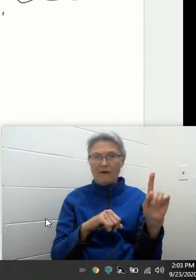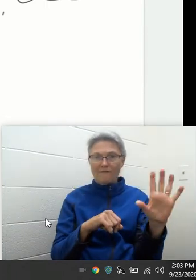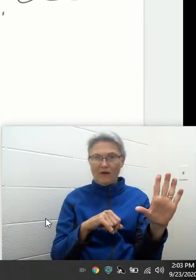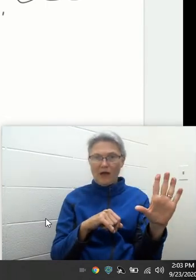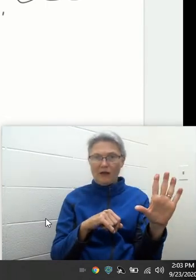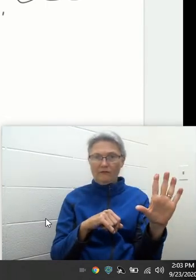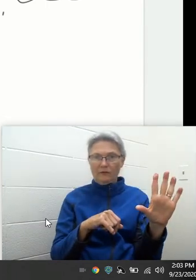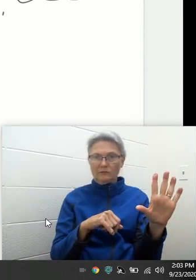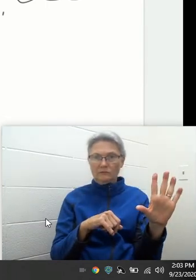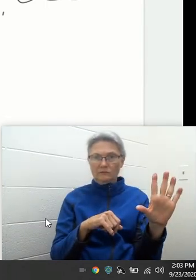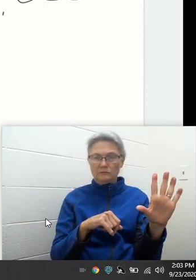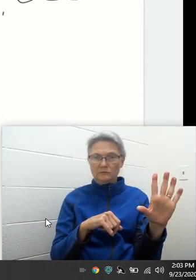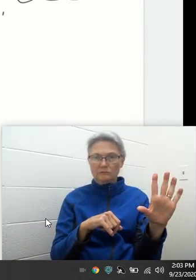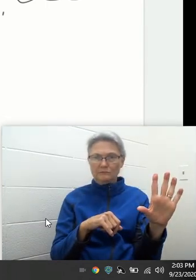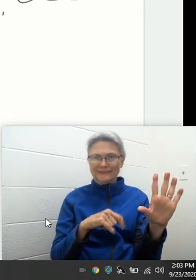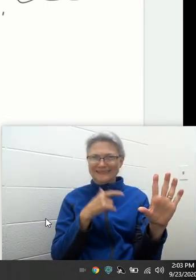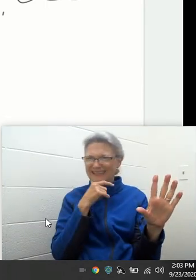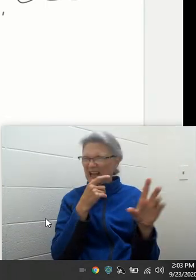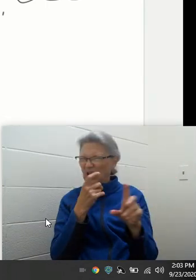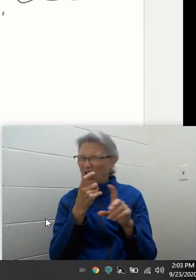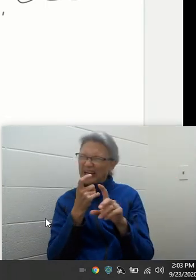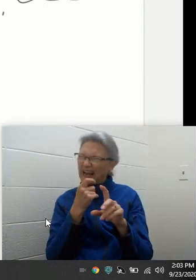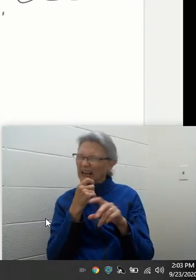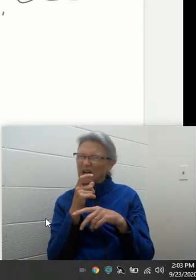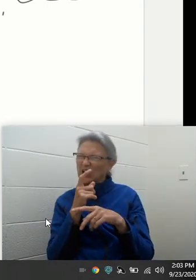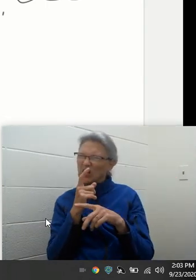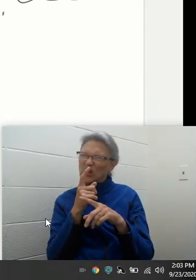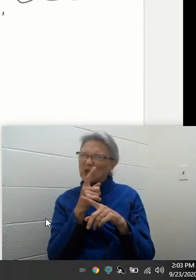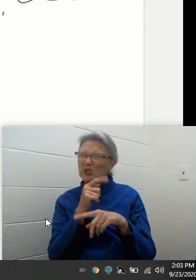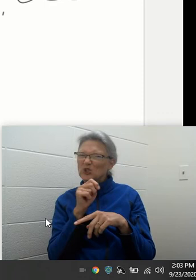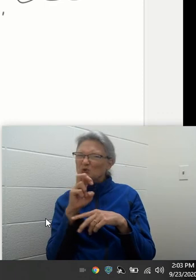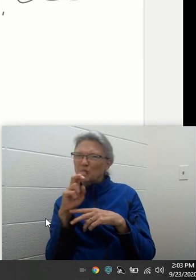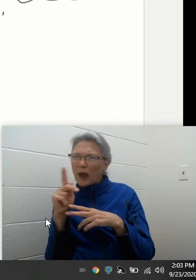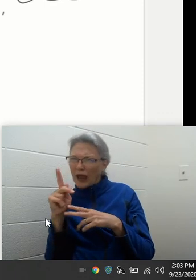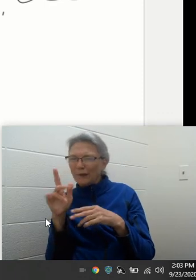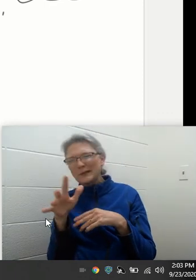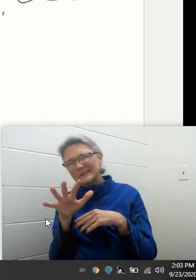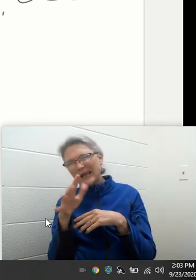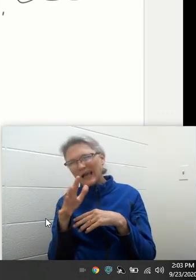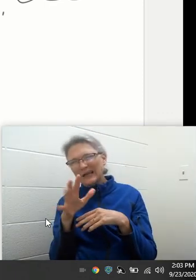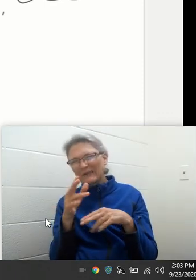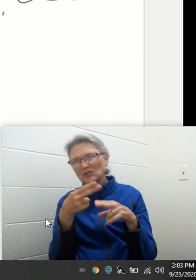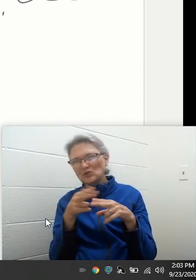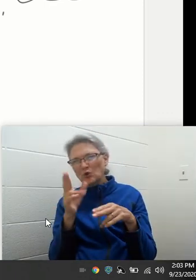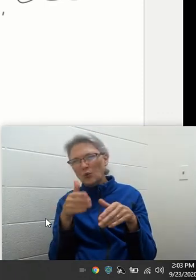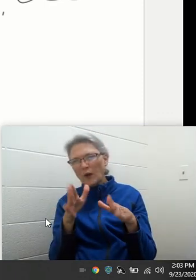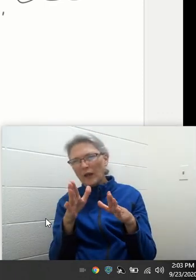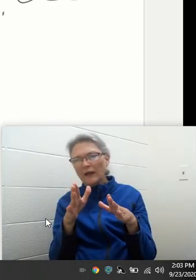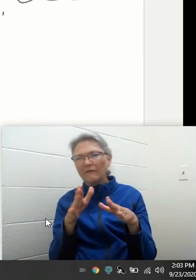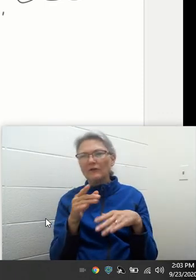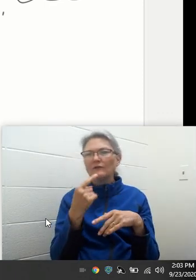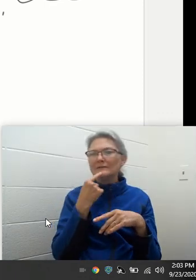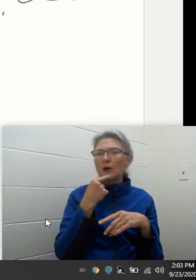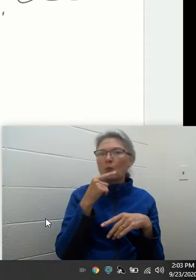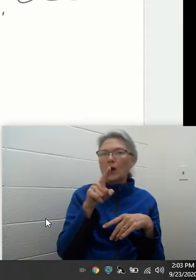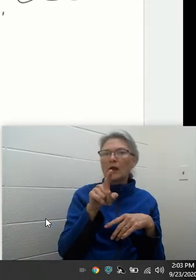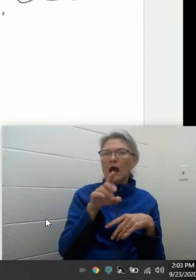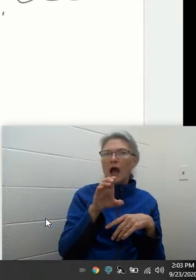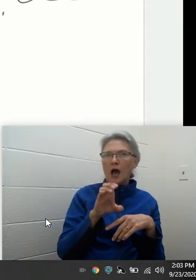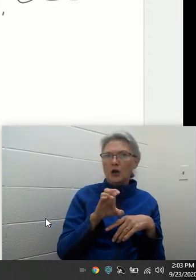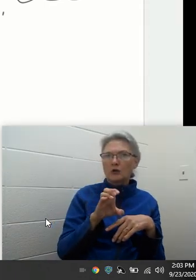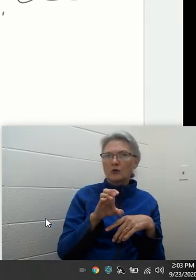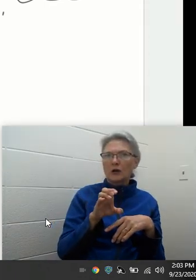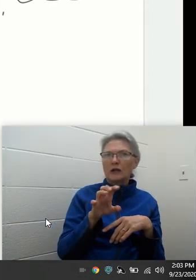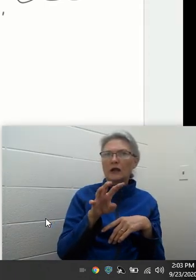to actually, it's not a trick, but it's kind of a trick. If you say 143 slowly, it really helps